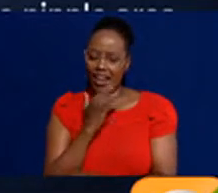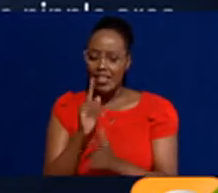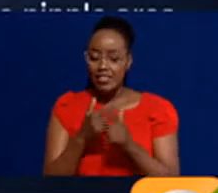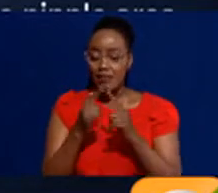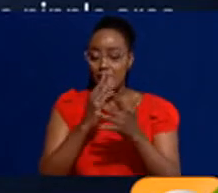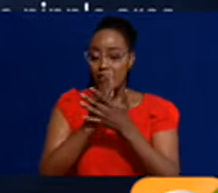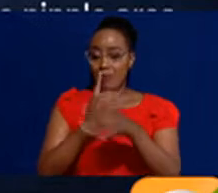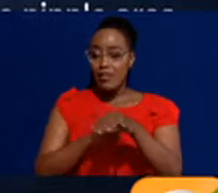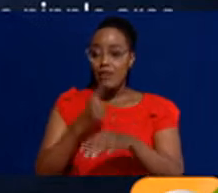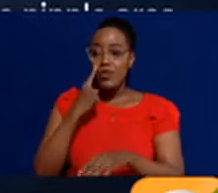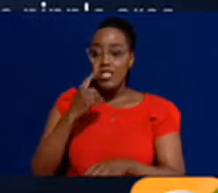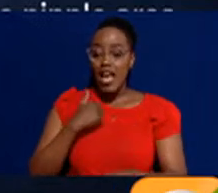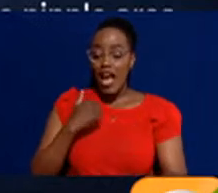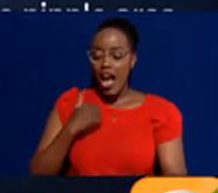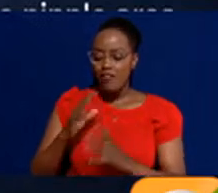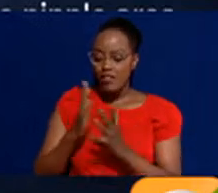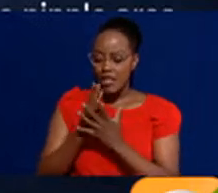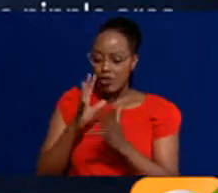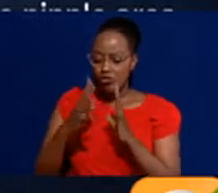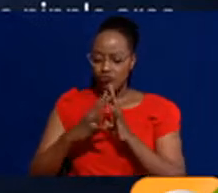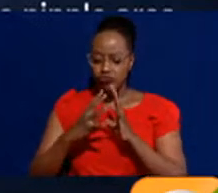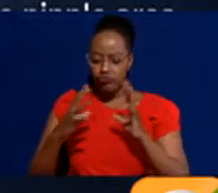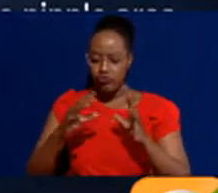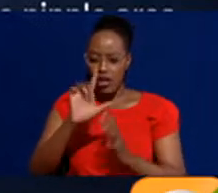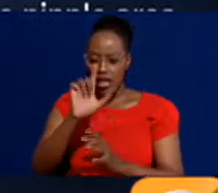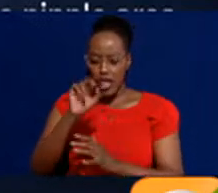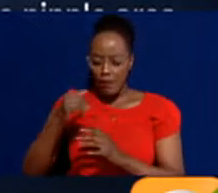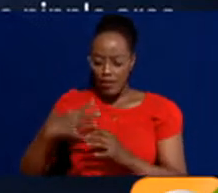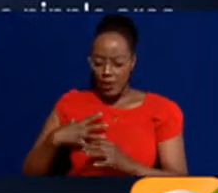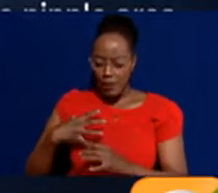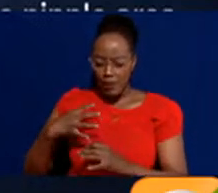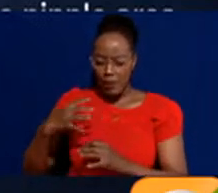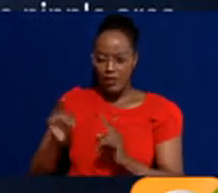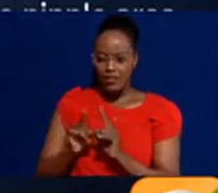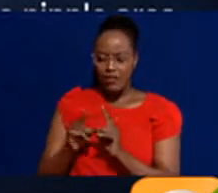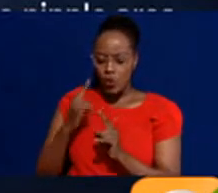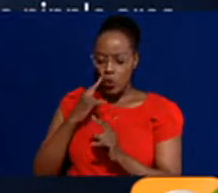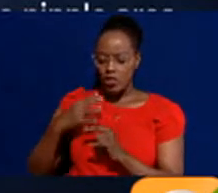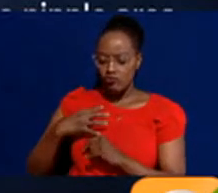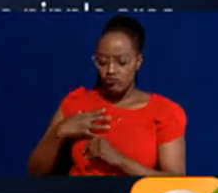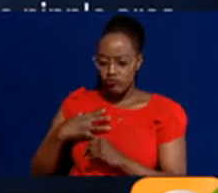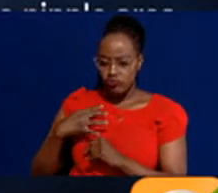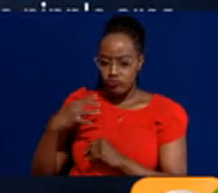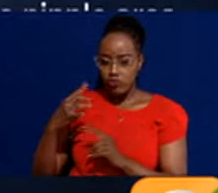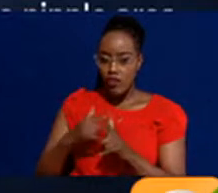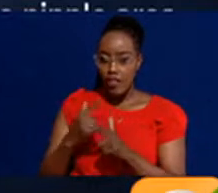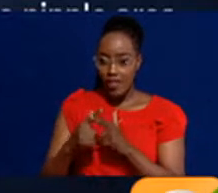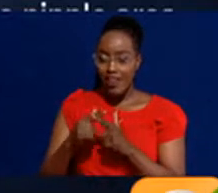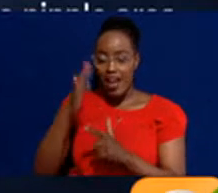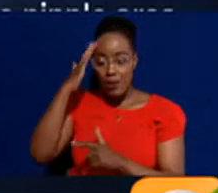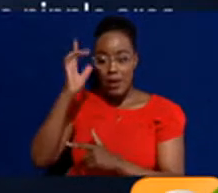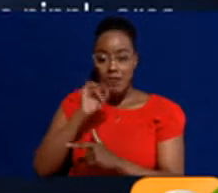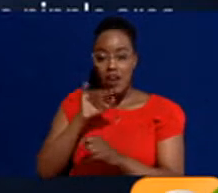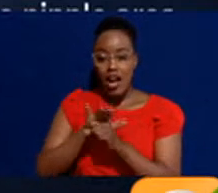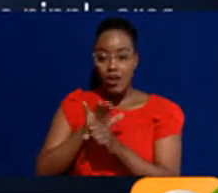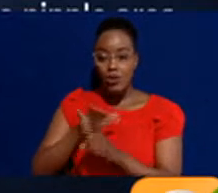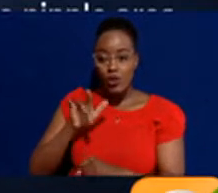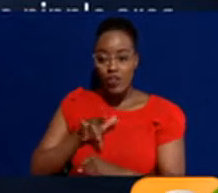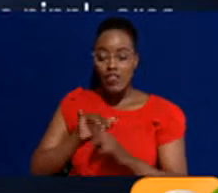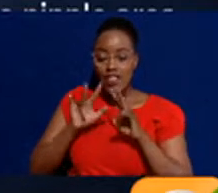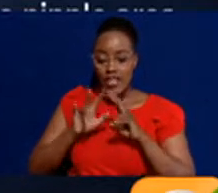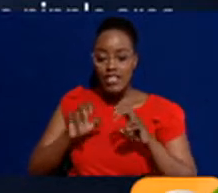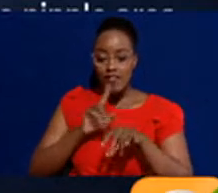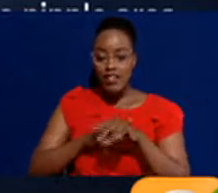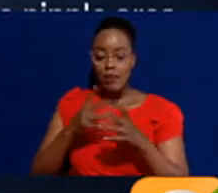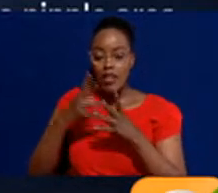look and there's a lump, you can obviously see a distortion there, like a swelling. And then I know most ladies do the self-check when they